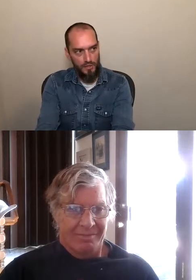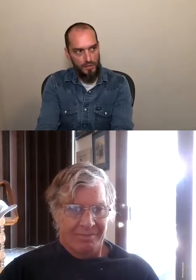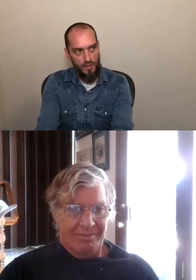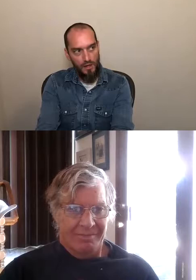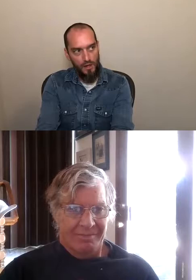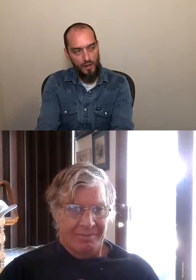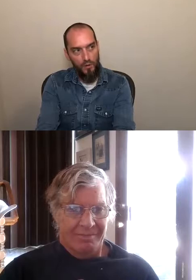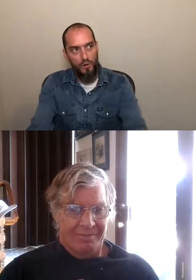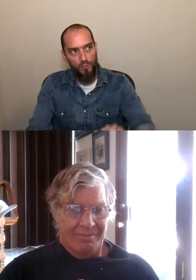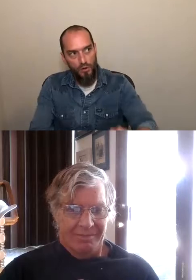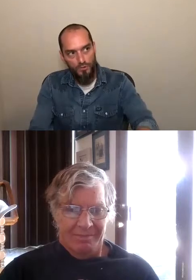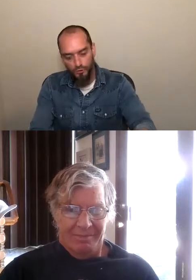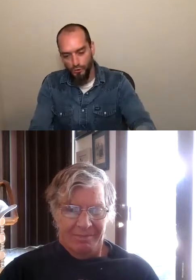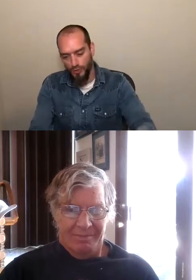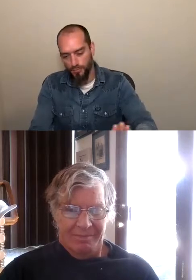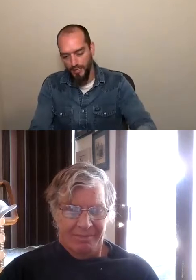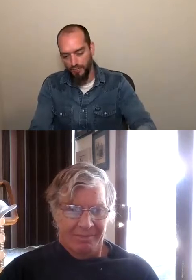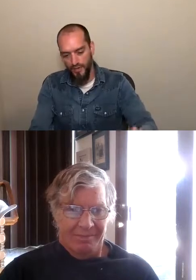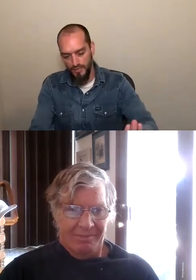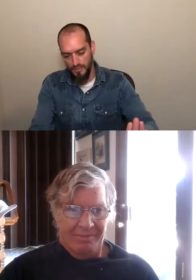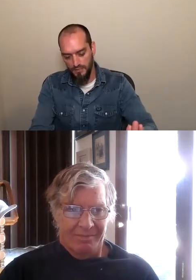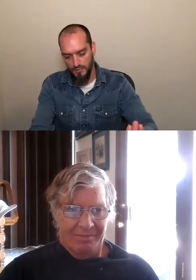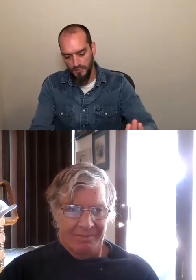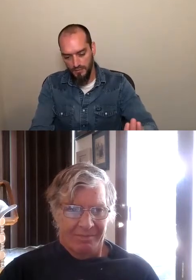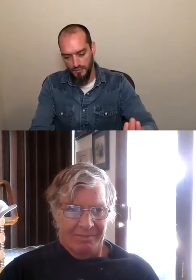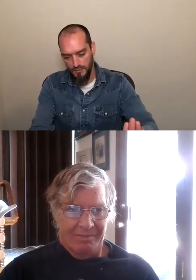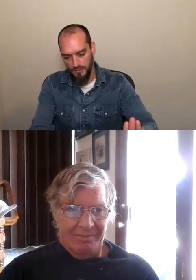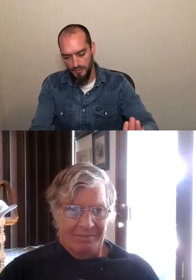this, where walls are just being affected